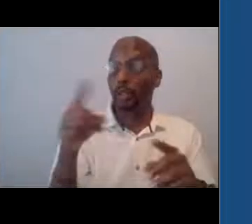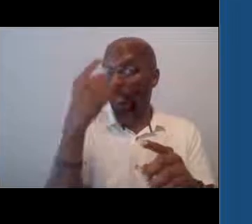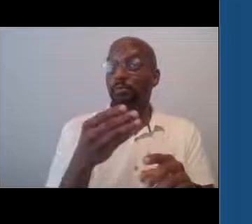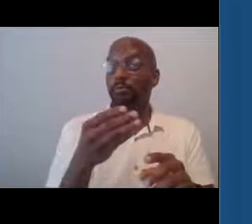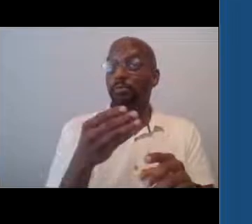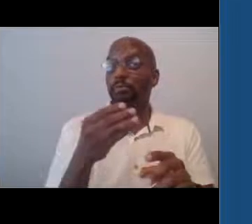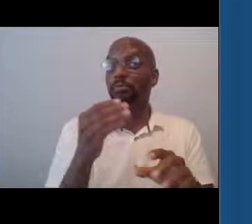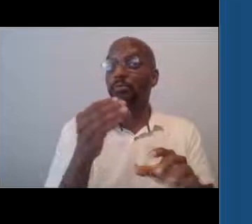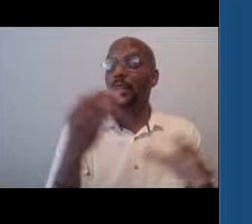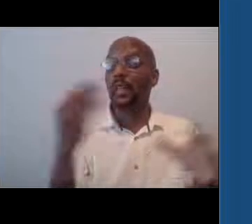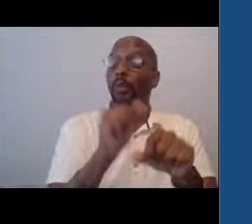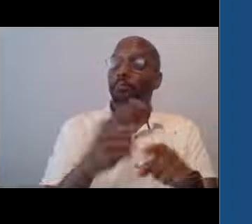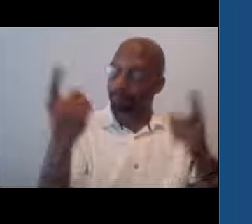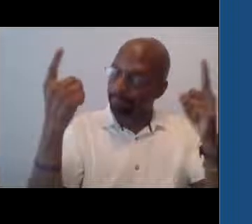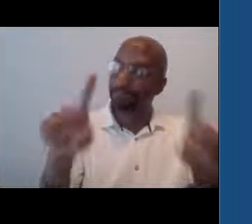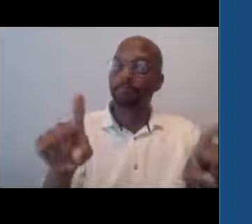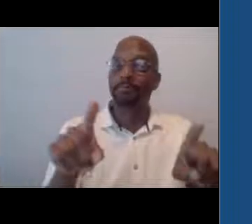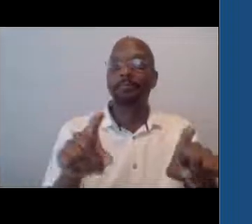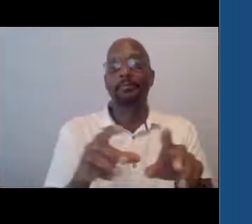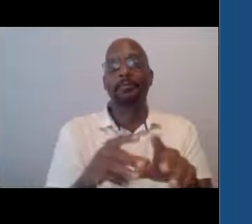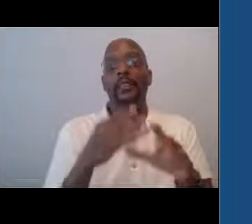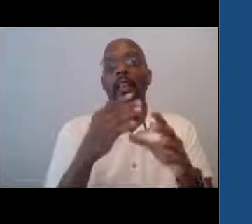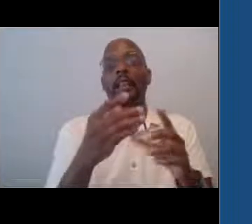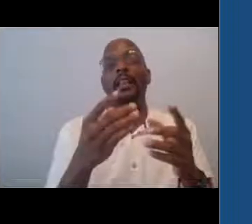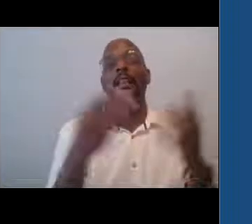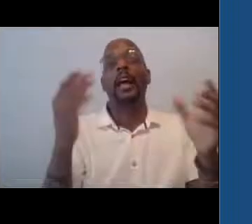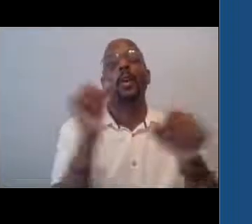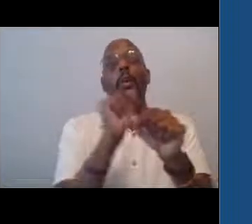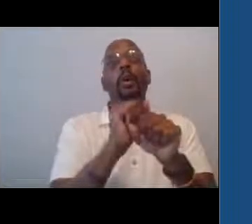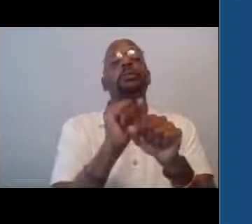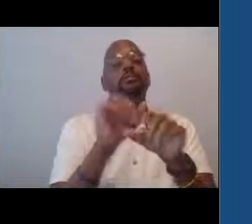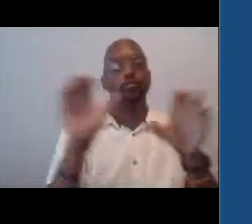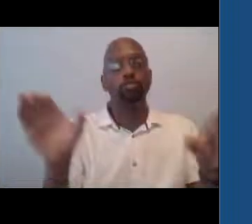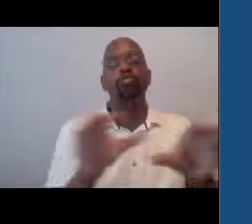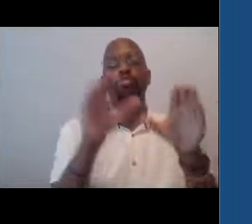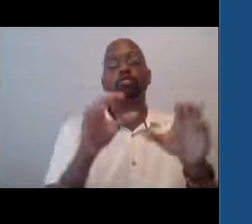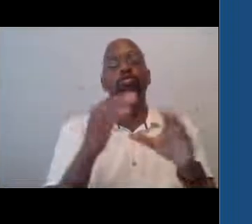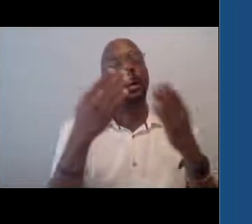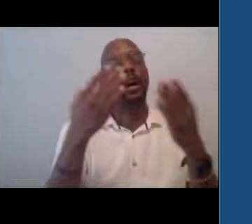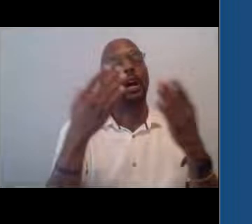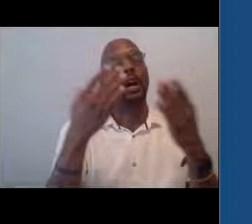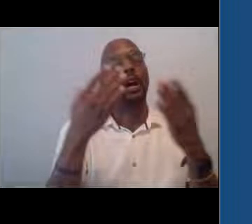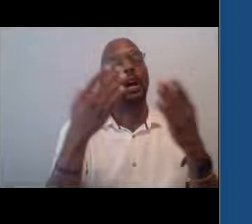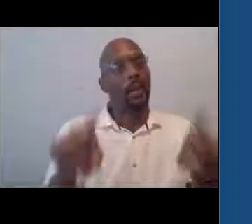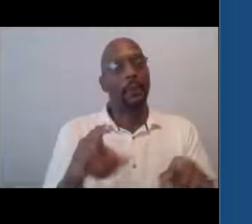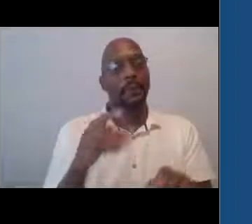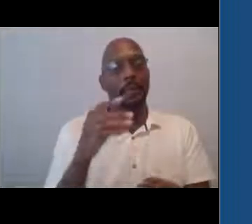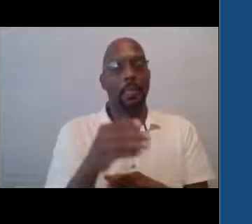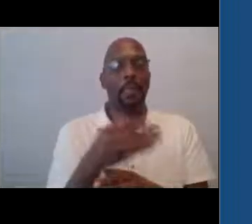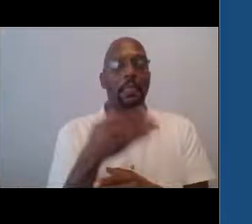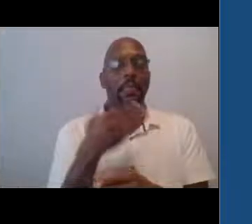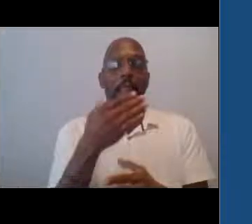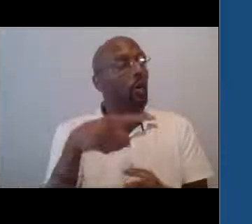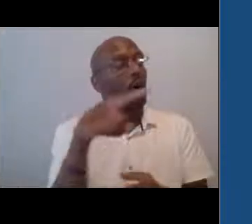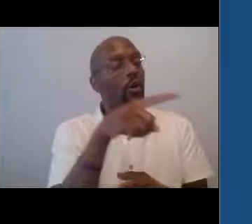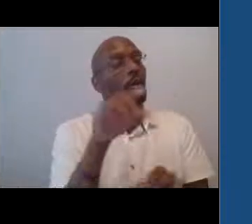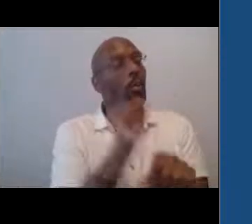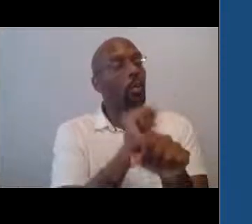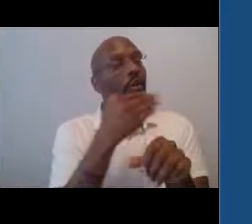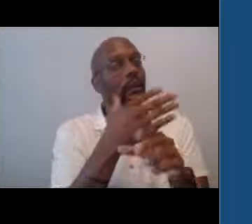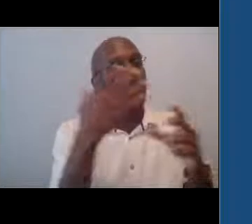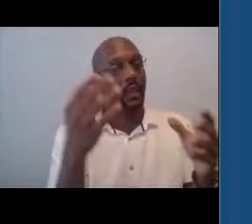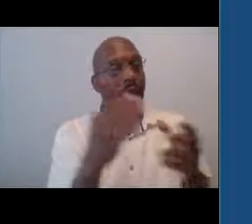because a lot of work is getting done. And so thank you for all of your efforts. I wish I could be there in Santa